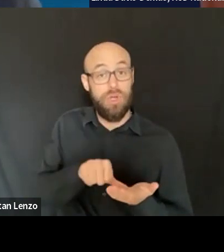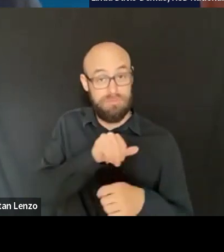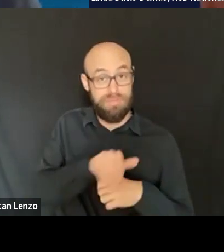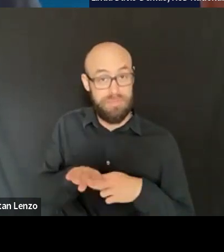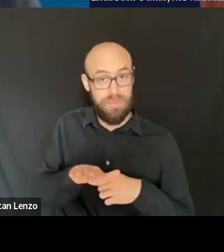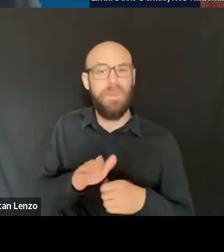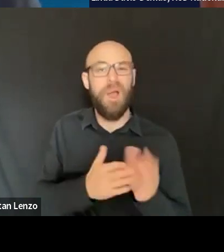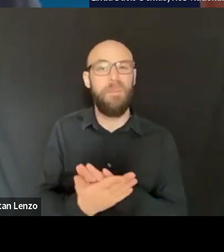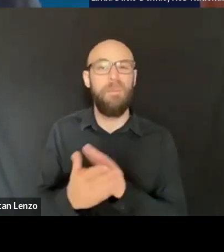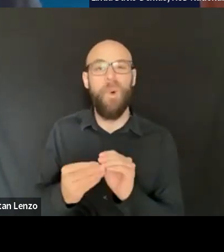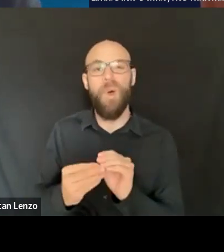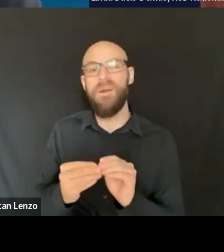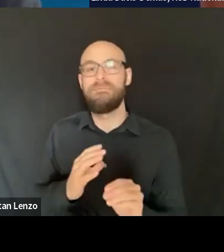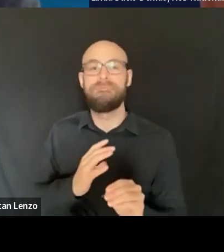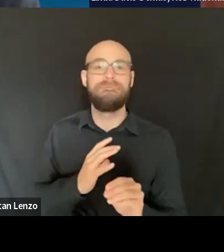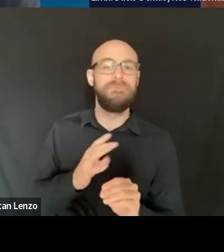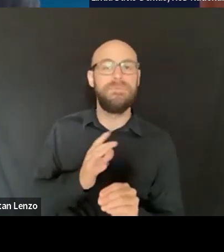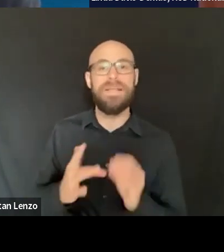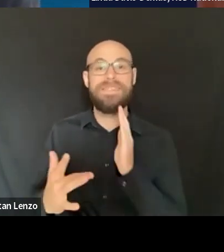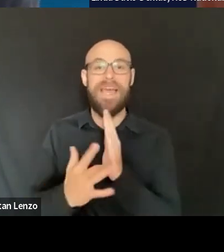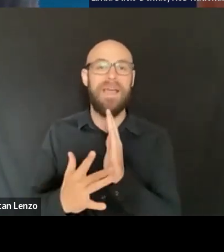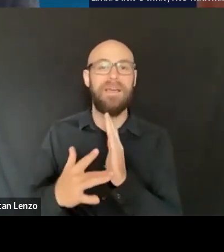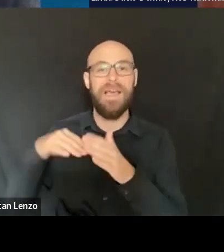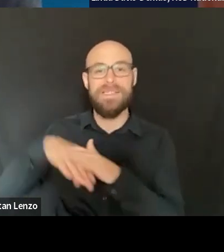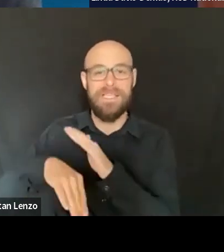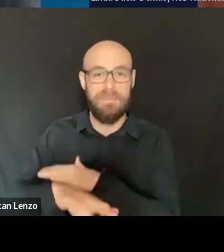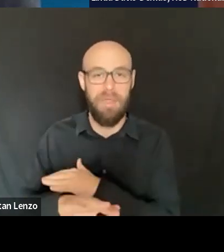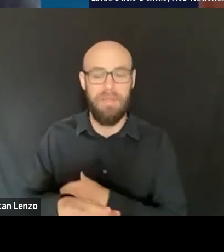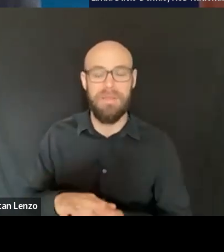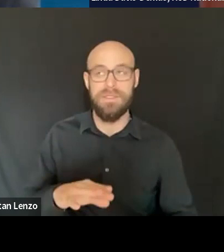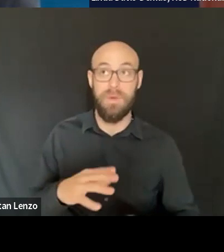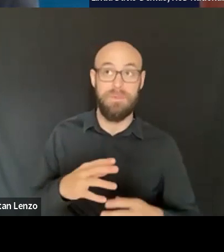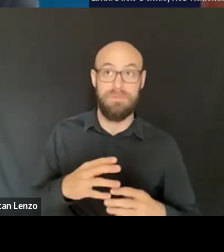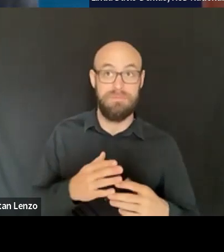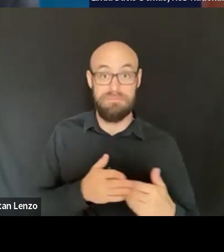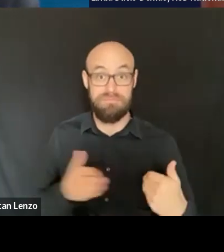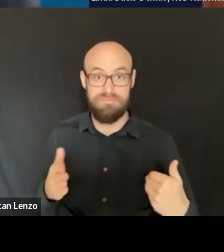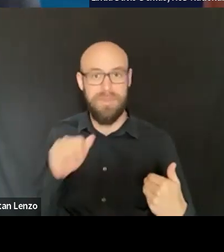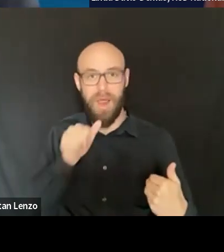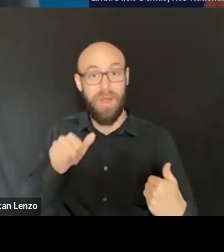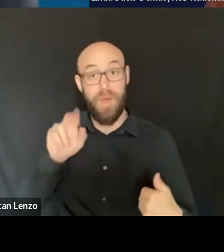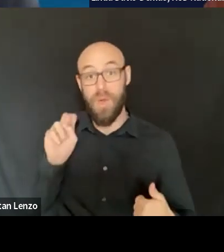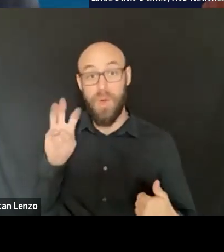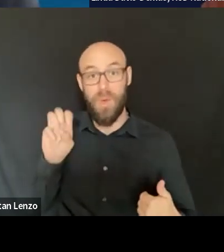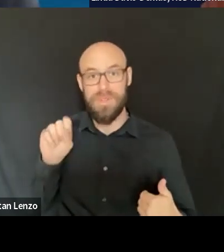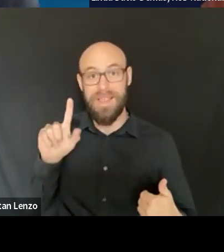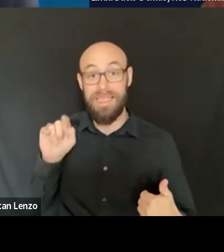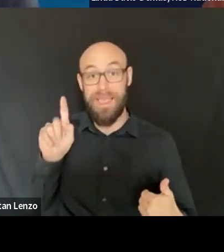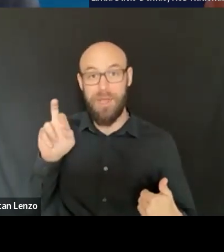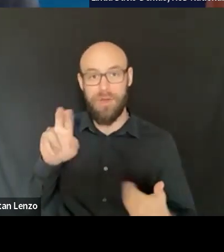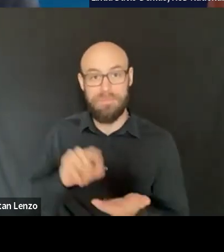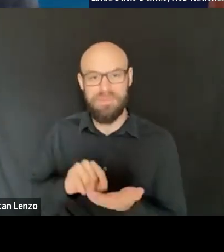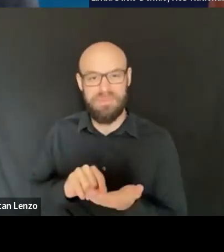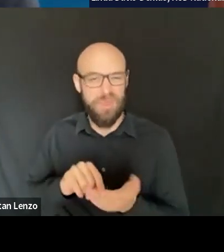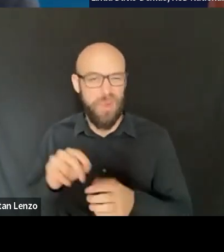modern format for this newsletter. In fact, it will no longer be a newsletter. You'll hear more in the very near future about the